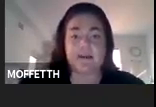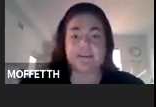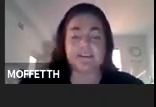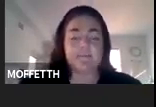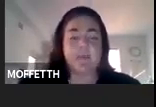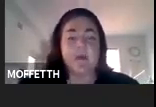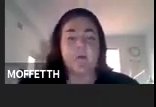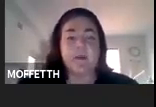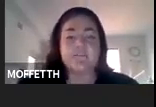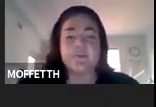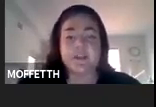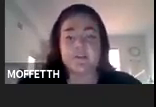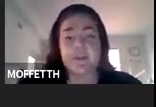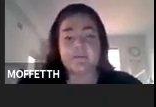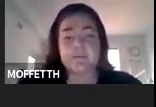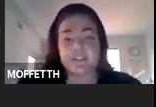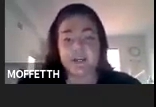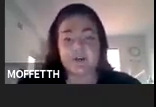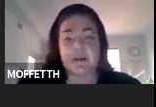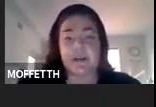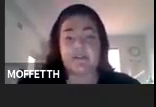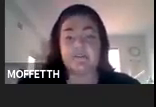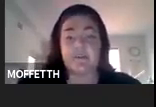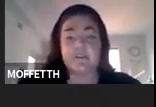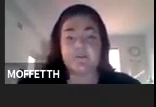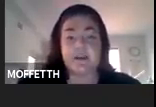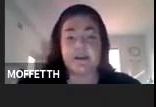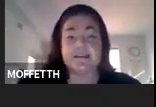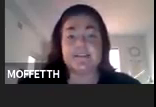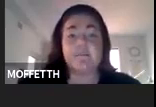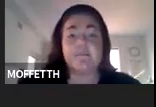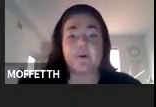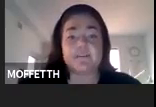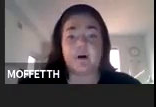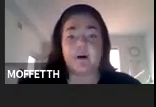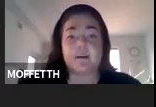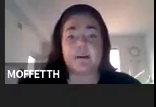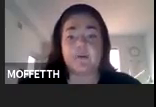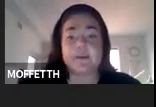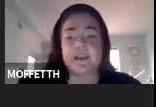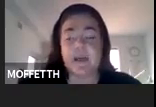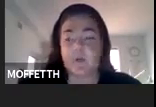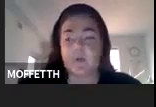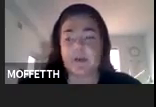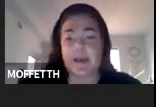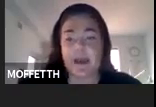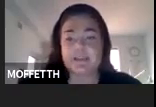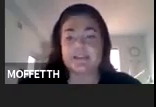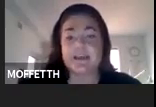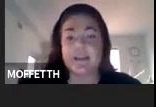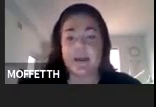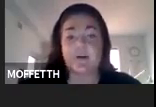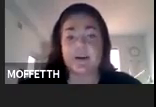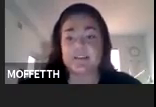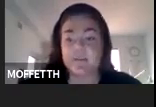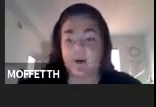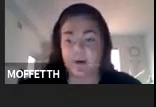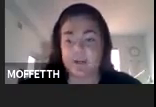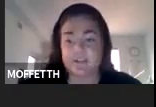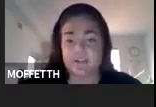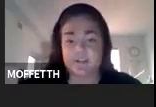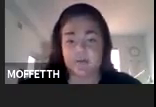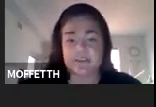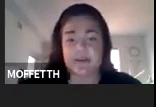of August. We have 2 major themes to share tonight. The first one is a focus on increasing equity and access in the areas